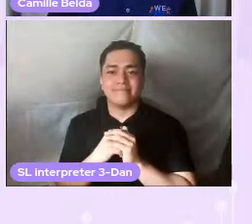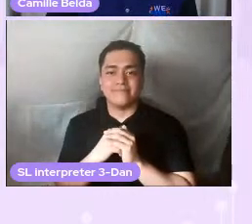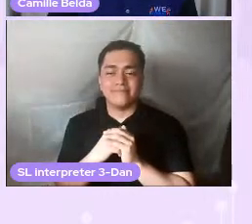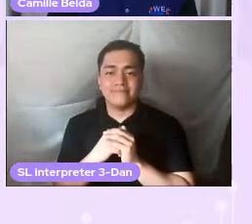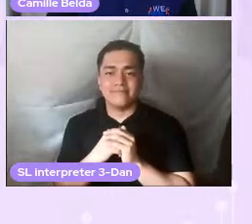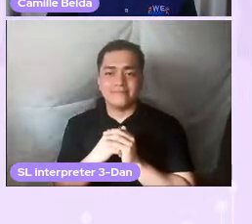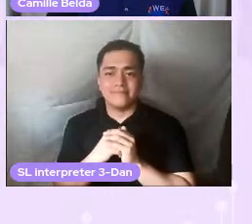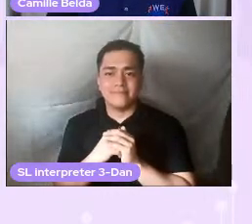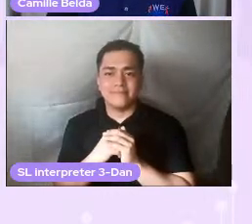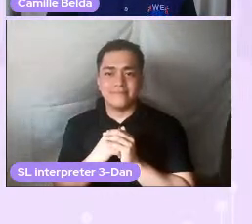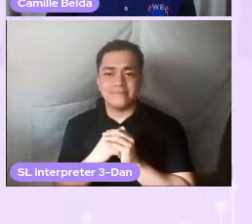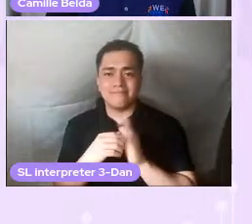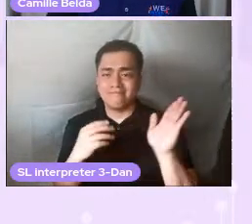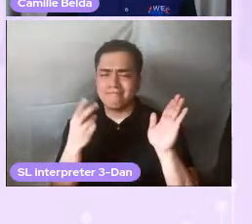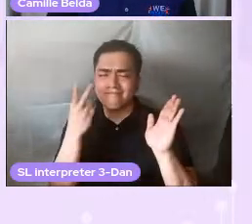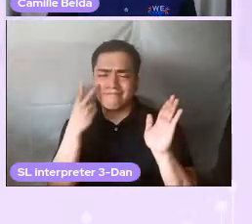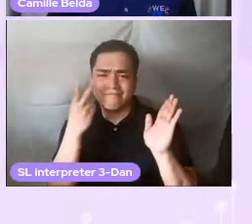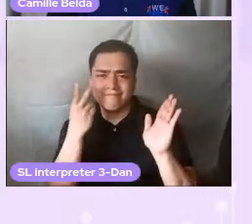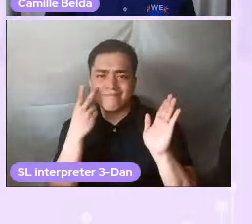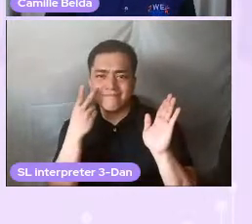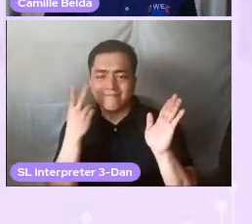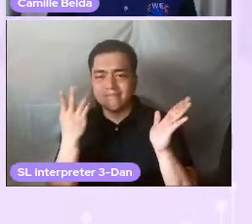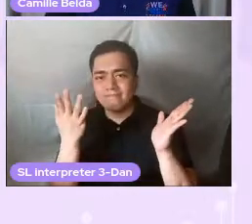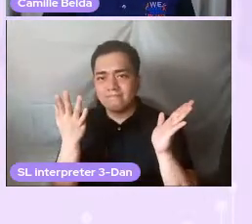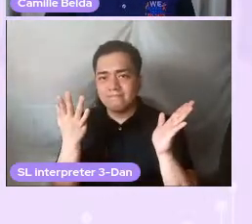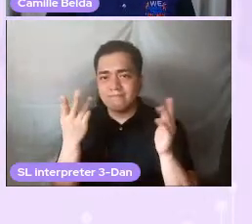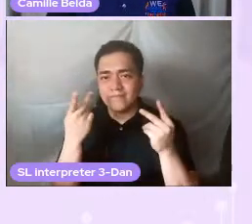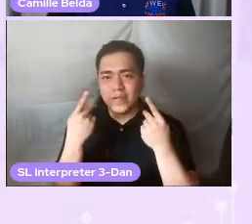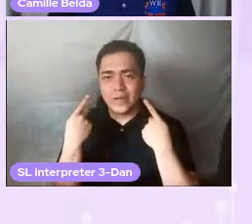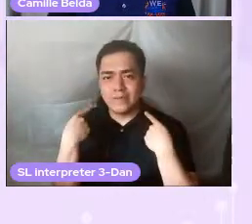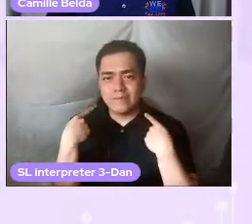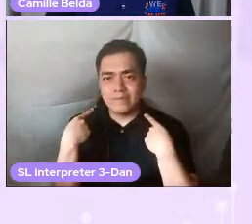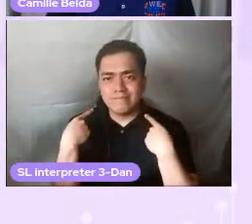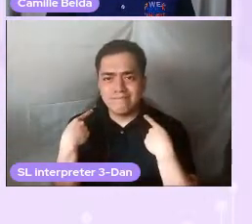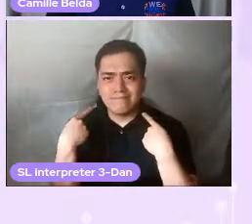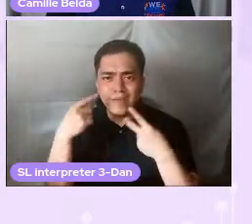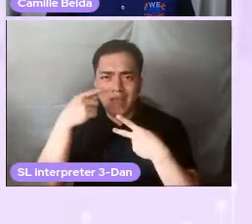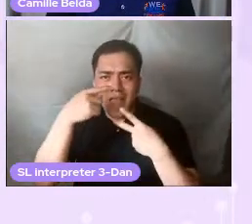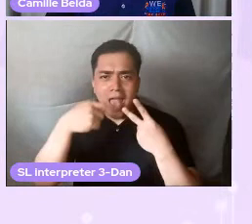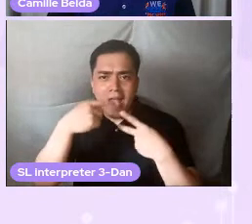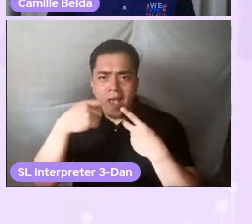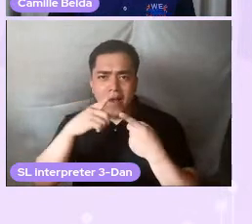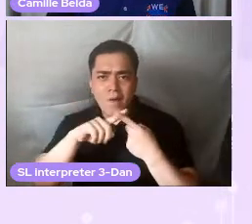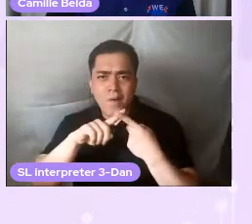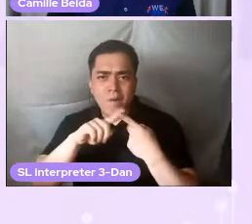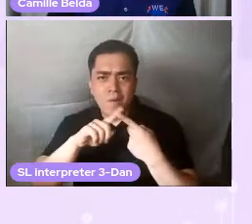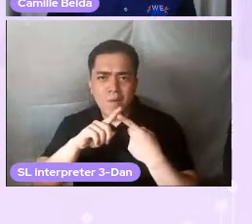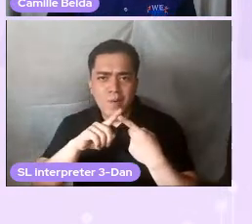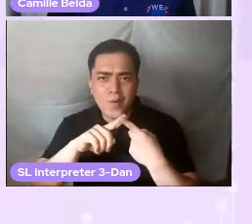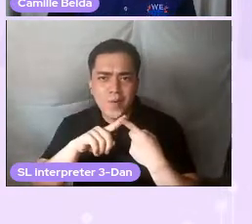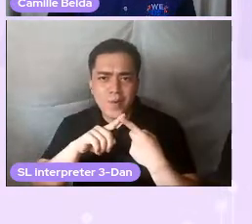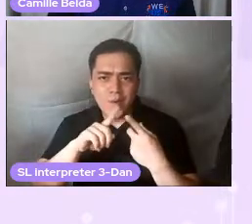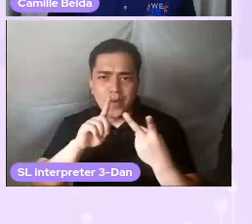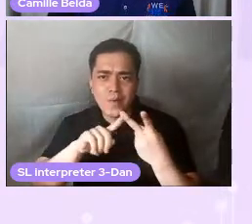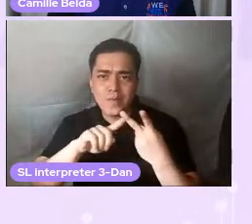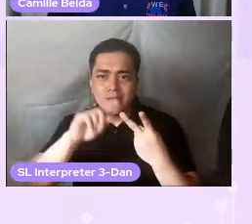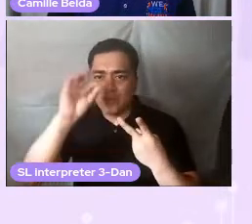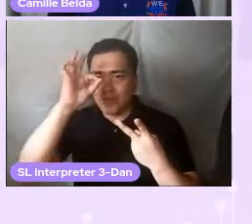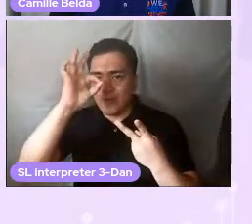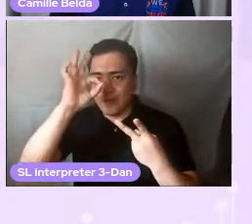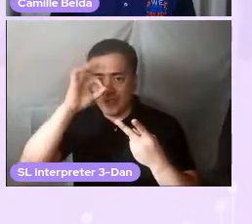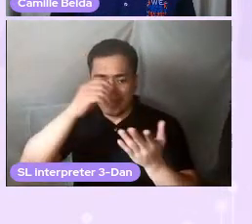Dito naman may makikita tayong windmills. Tapos yung second photo, may dalawang piso.